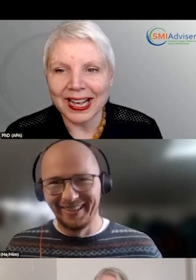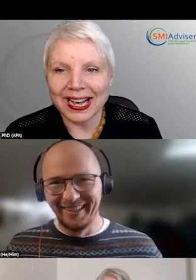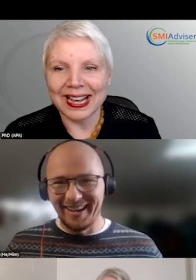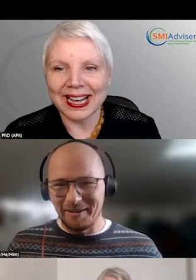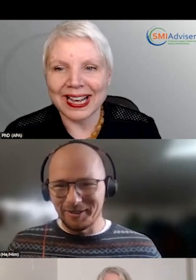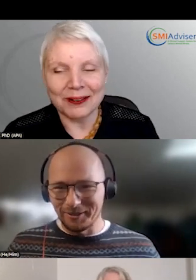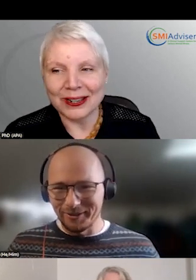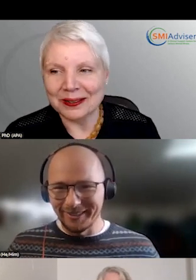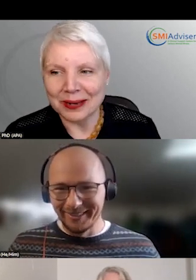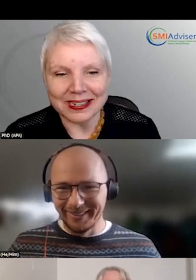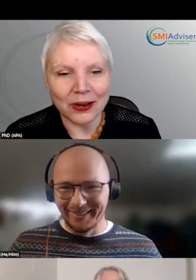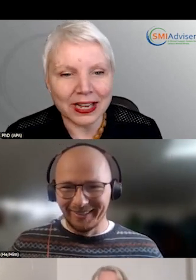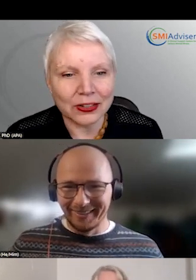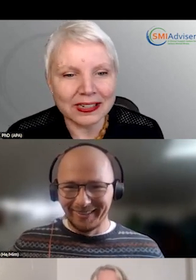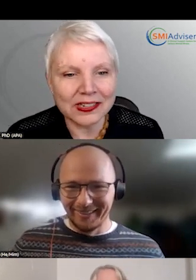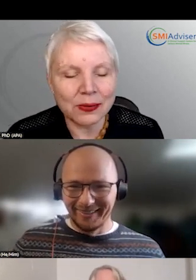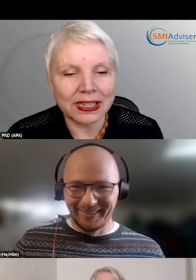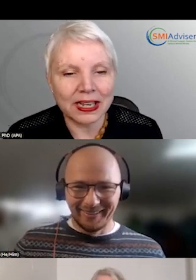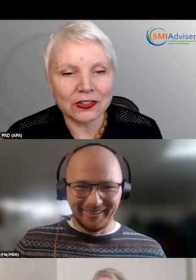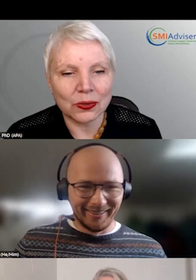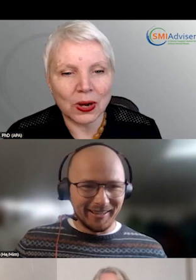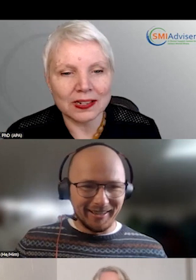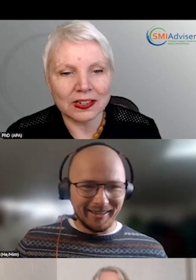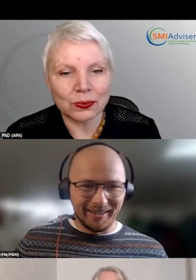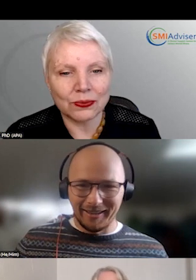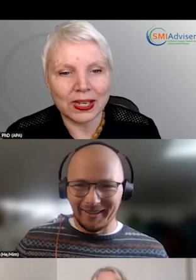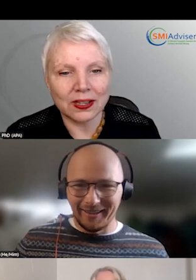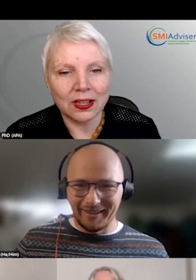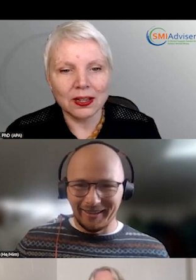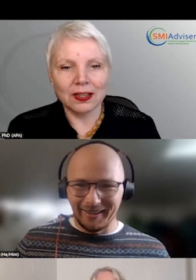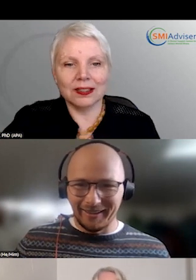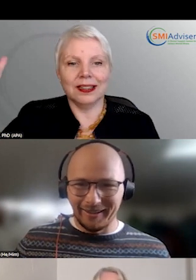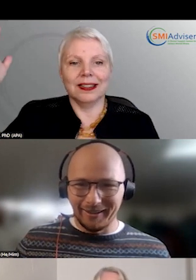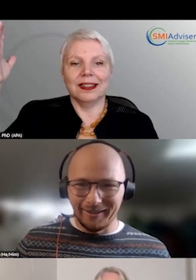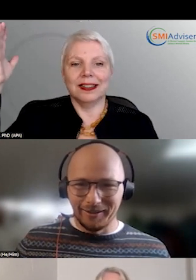there. Happy for you, Absolutely. Brandon. Okay, so let's see what the answer was. Let's reveal.